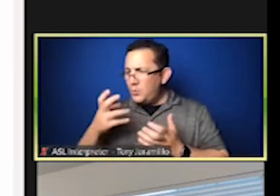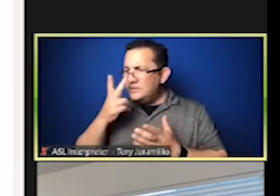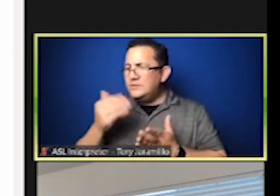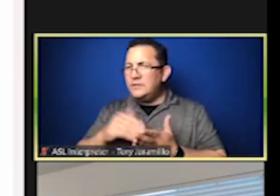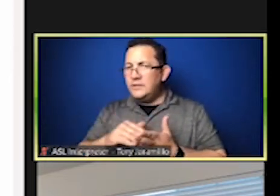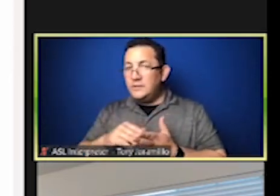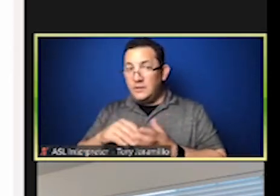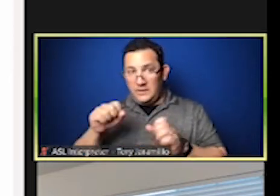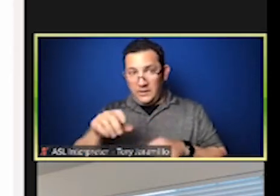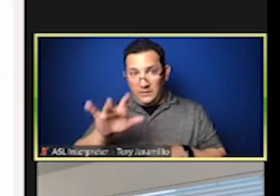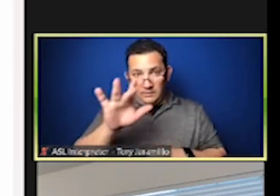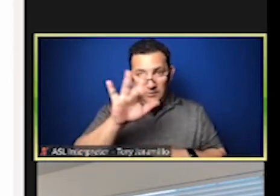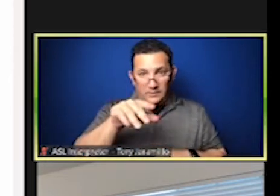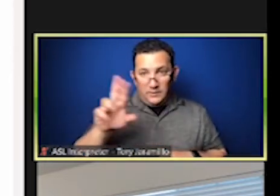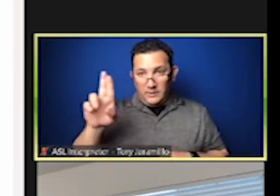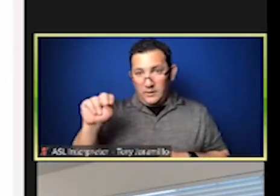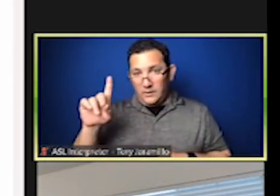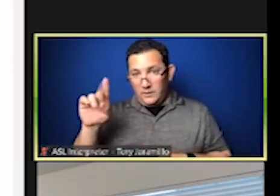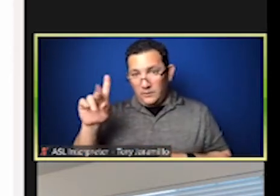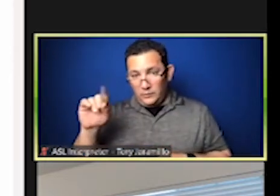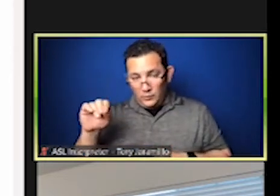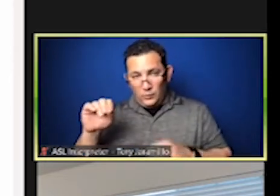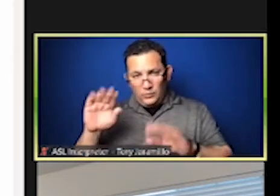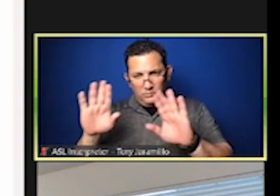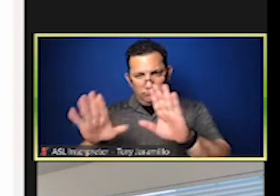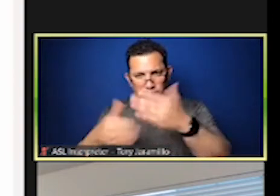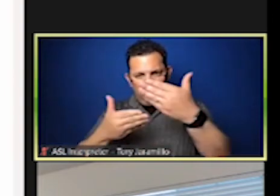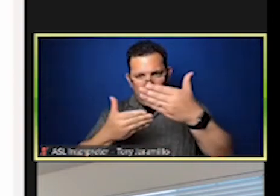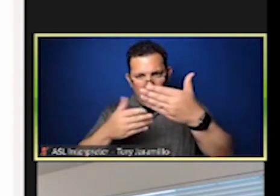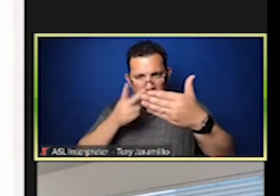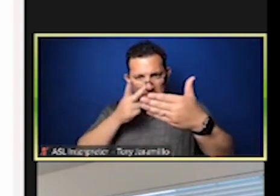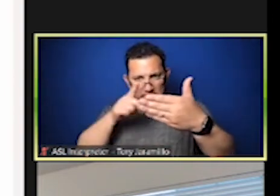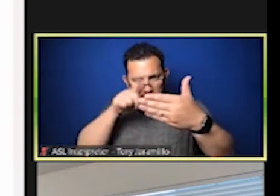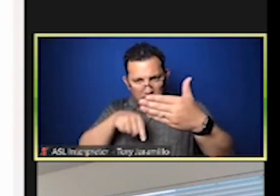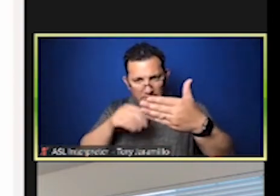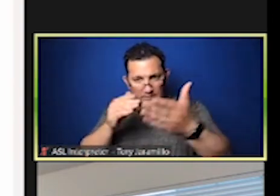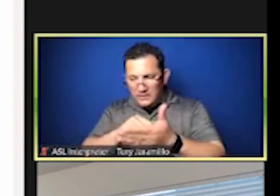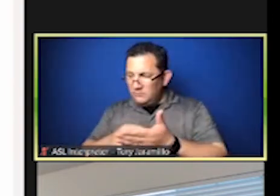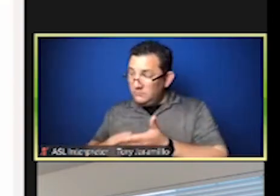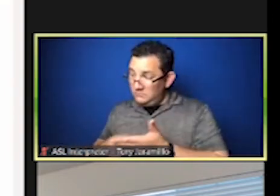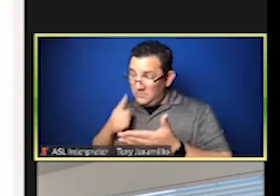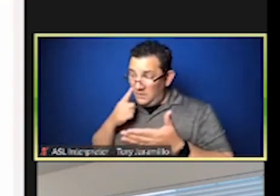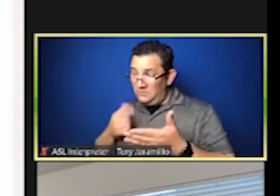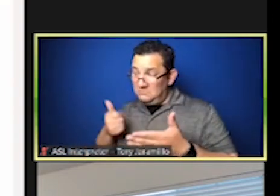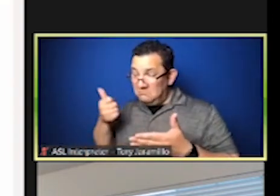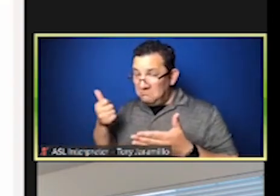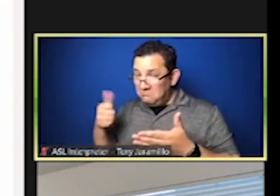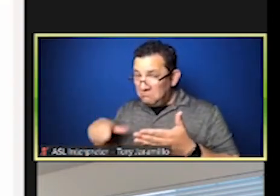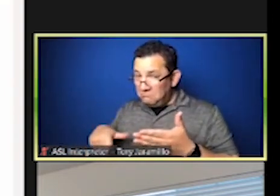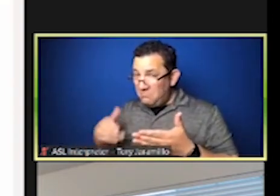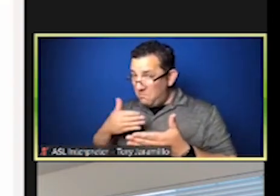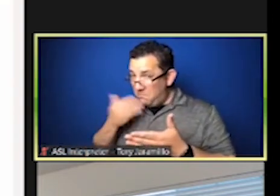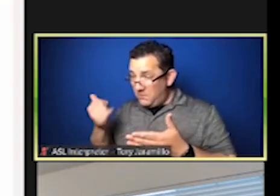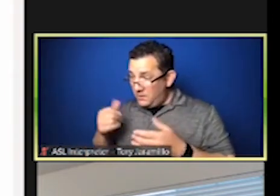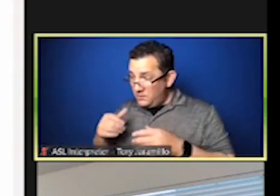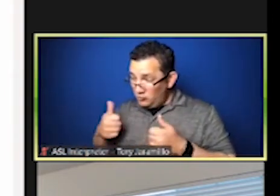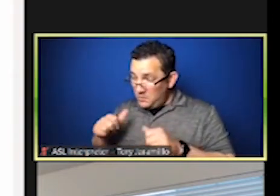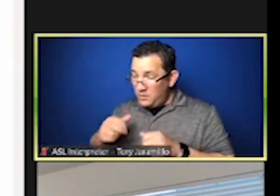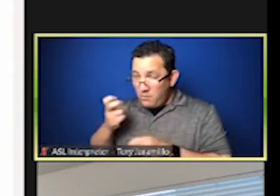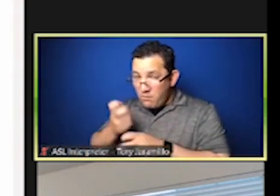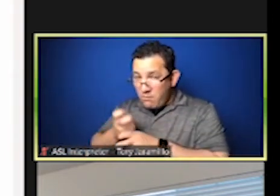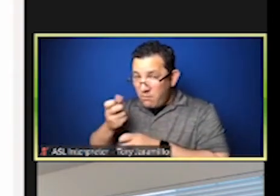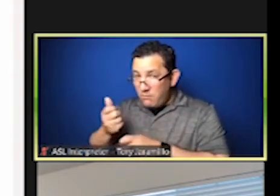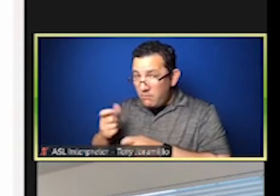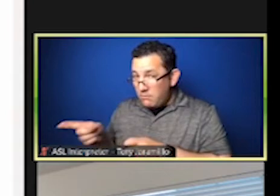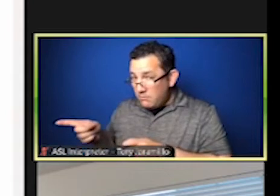and you could, have kind of those conversations. Do you think this was your best work? Are there some things that you might want to change